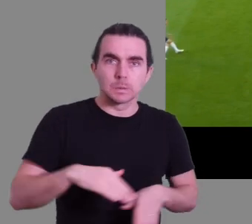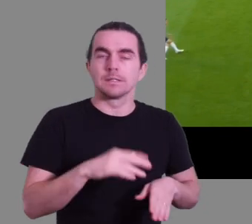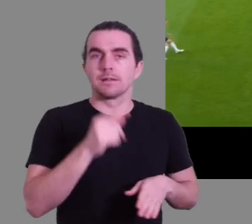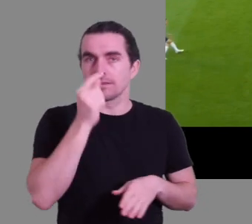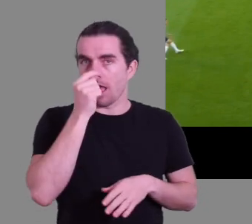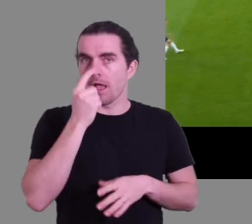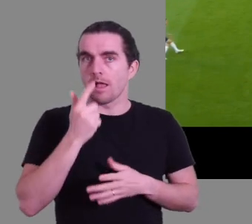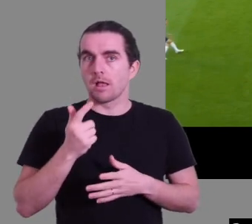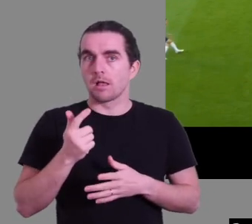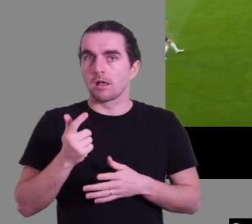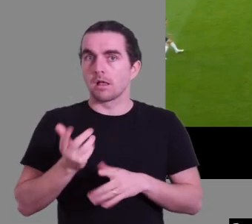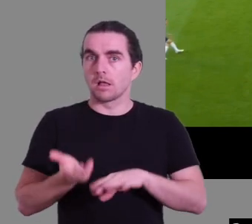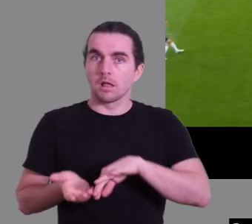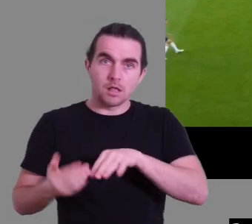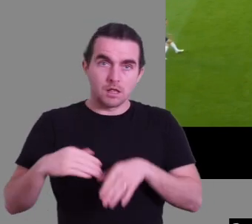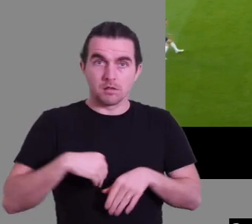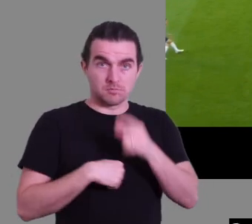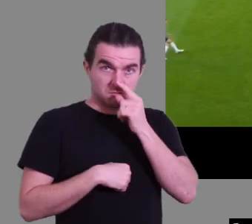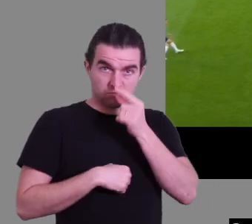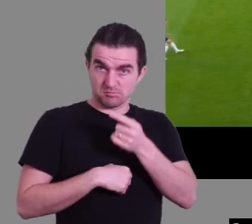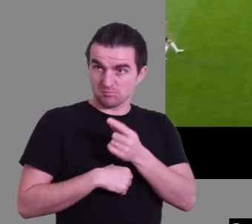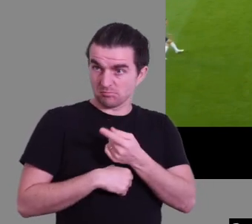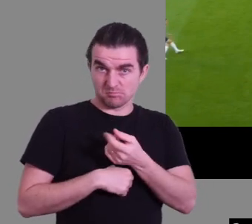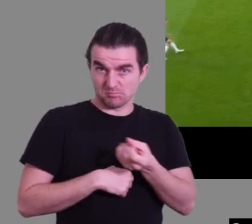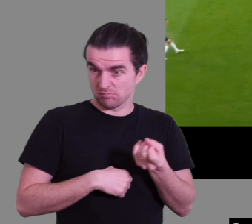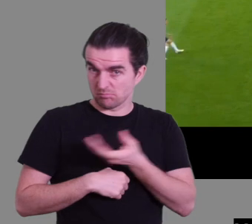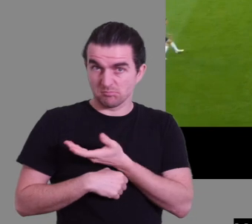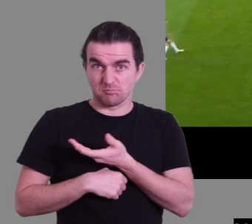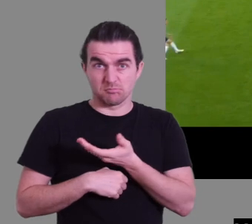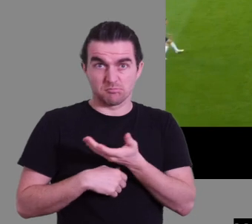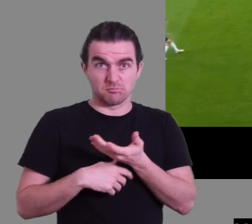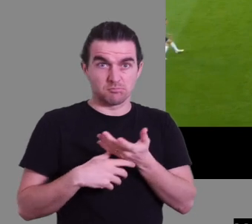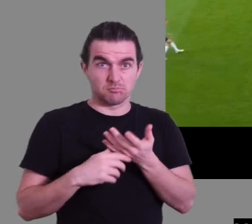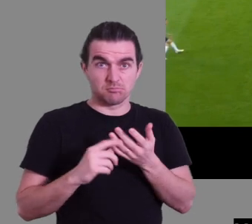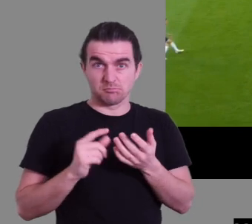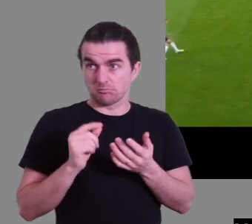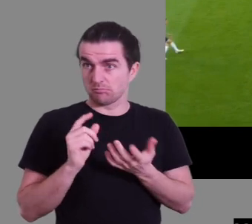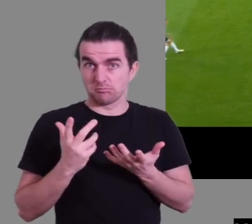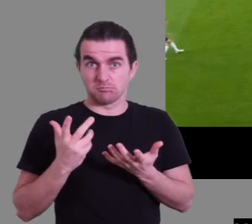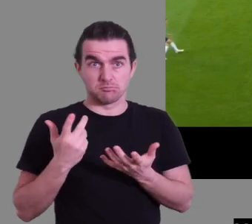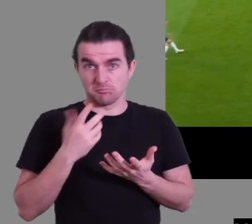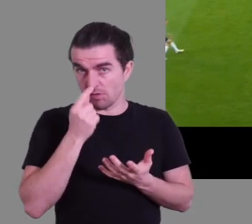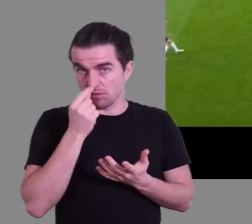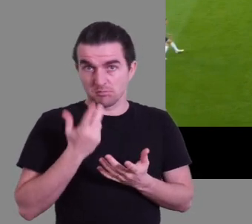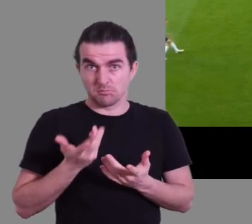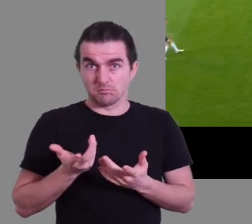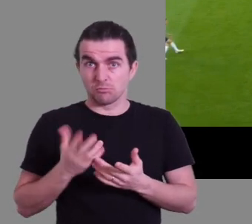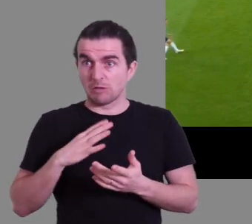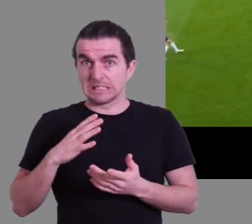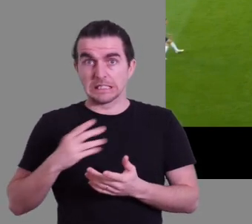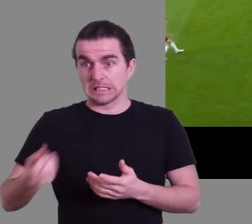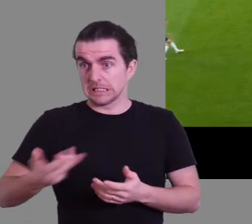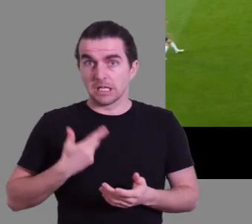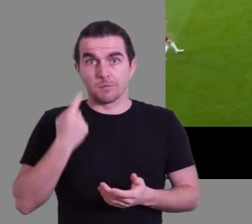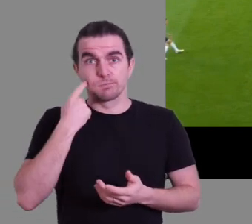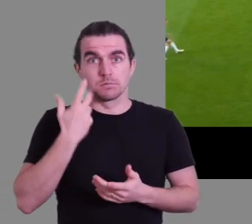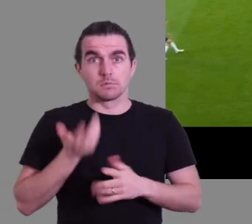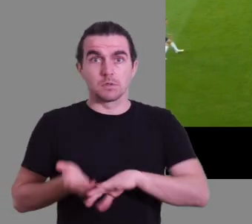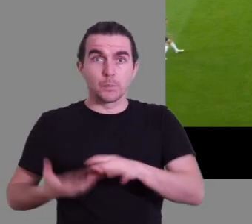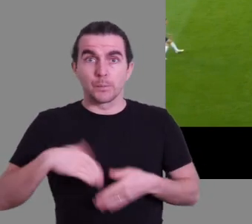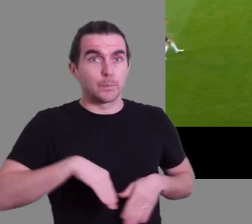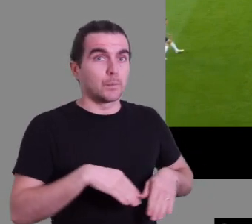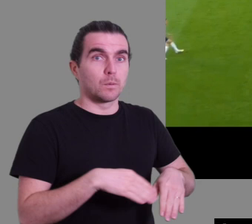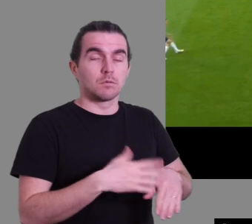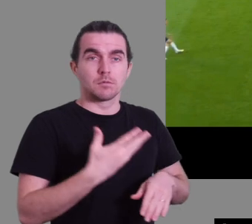And it's left playable, so that he could play this first time if he wants. He can take his first touch wherever he wants. So that's the quality of